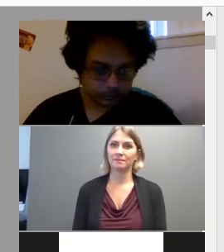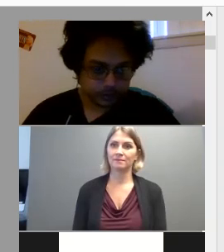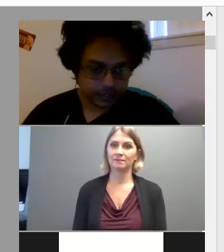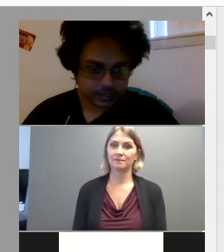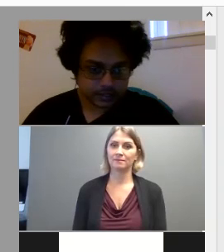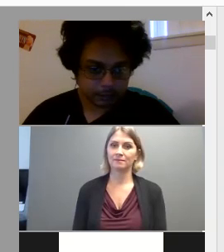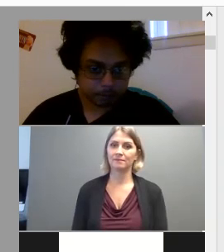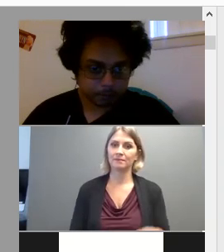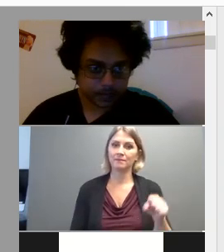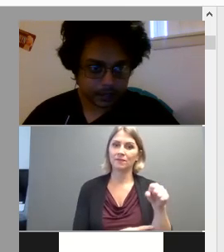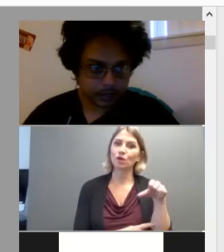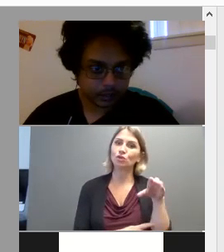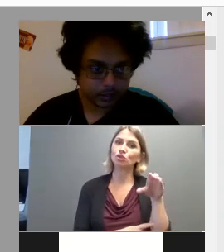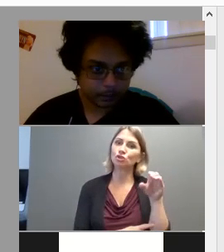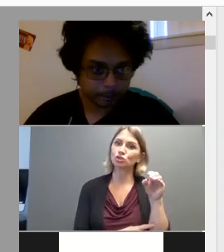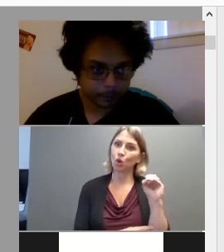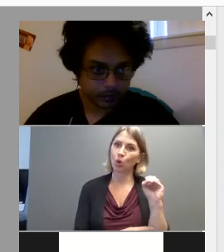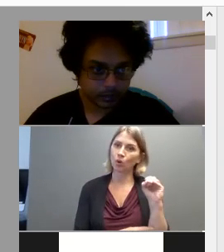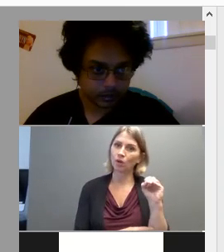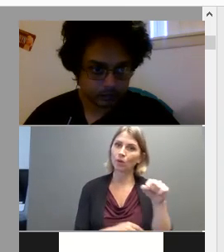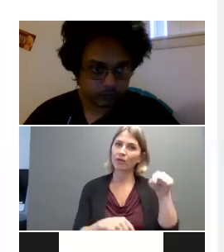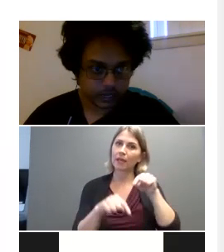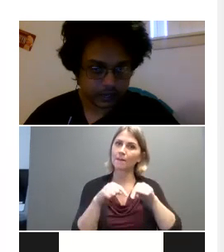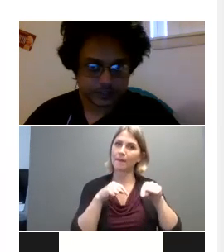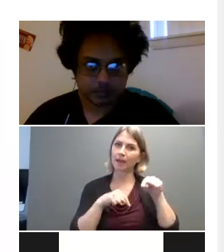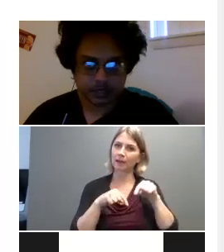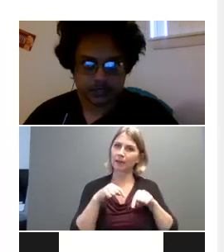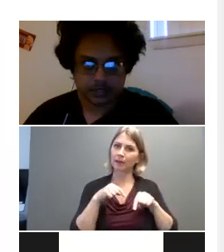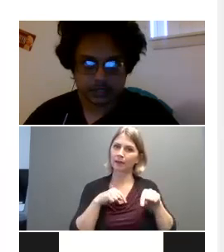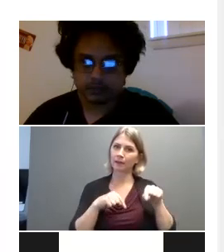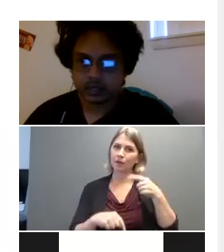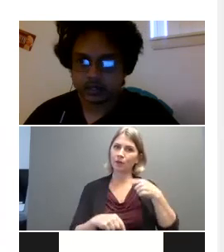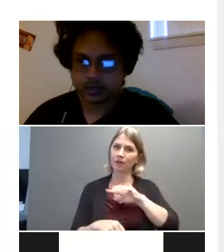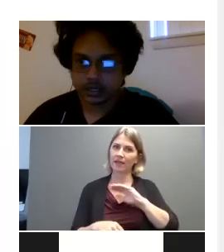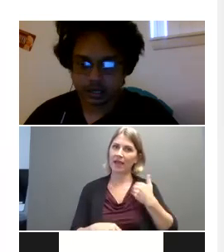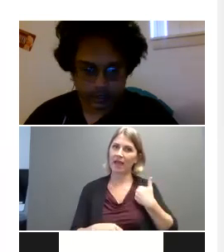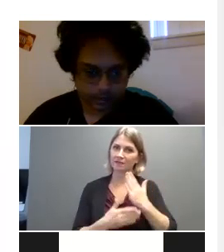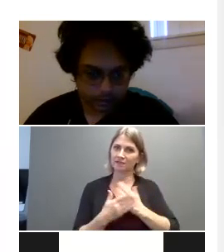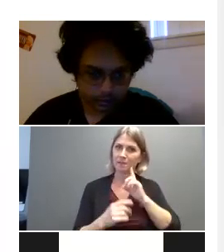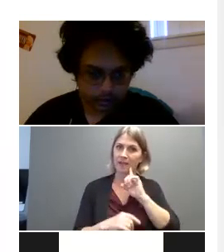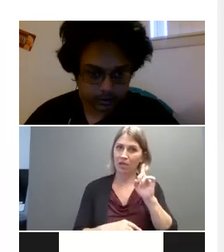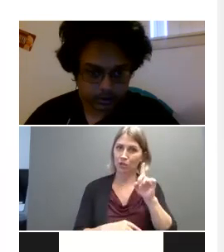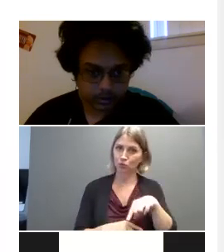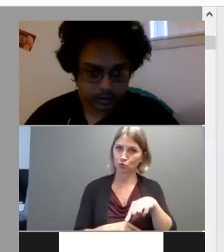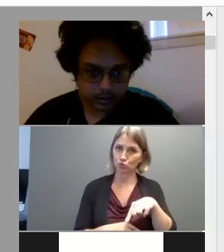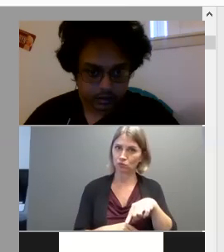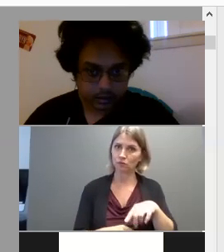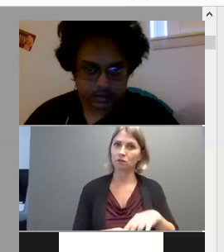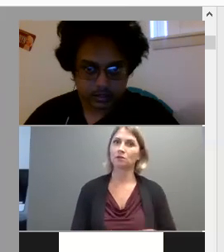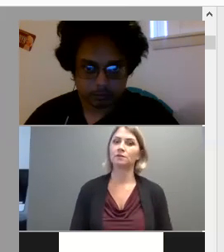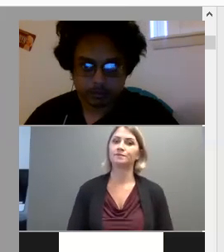So let's come back. We have some answers, AVL tree and other